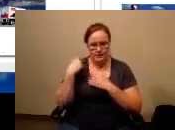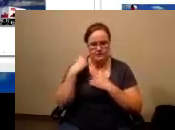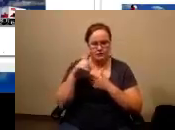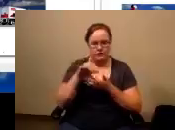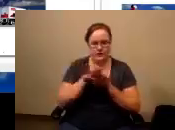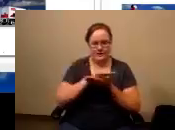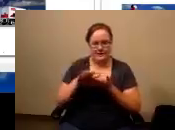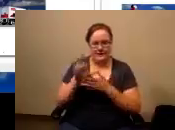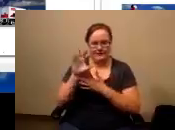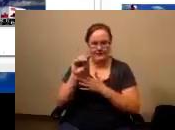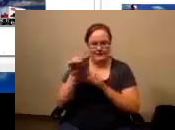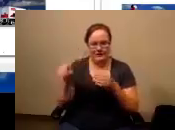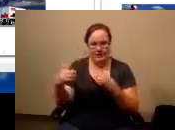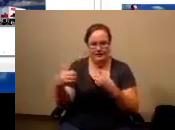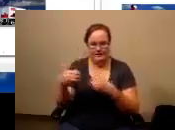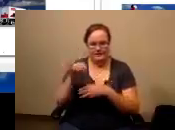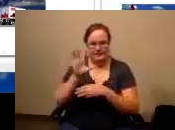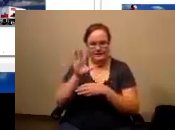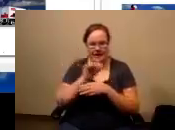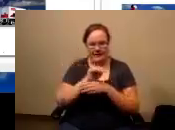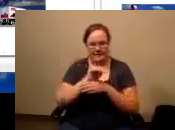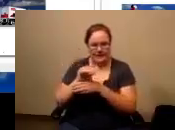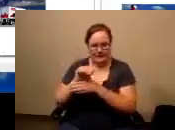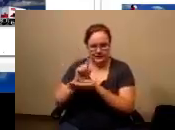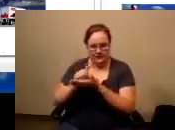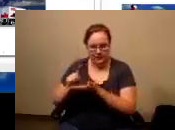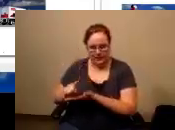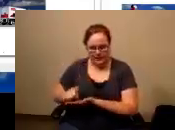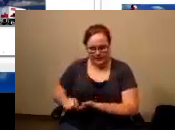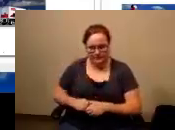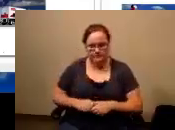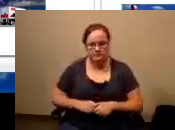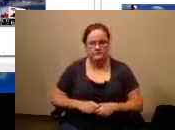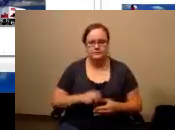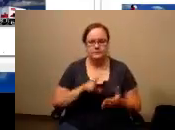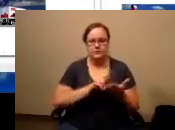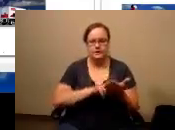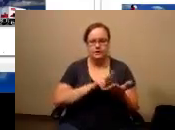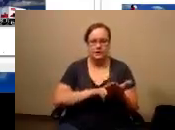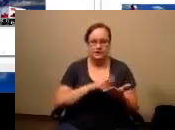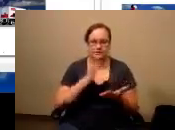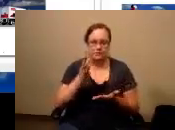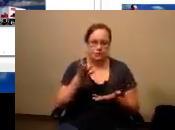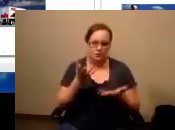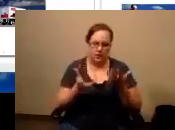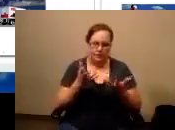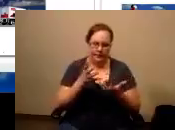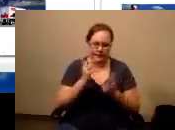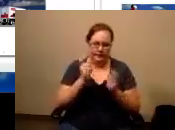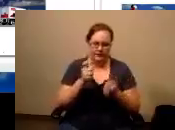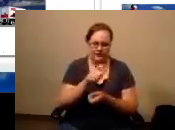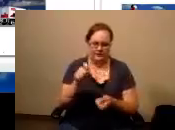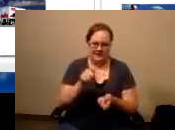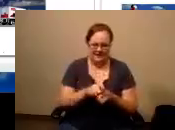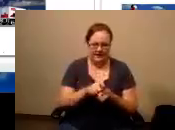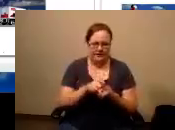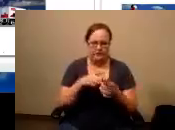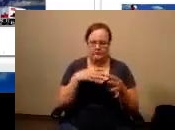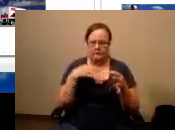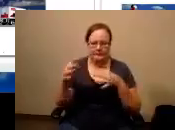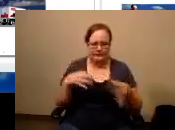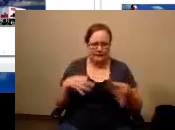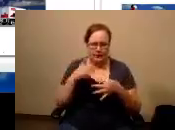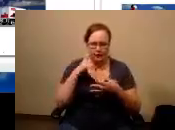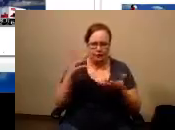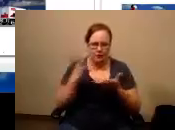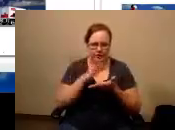50 offices 5 nights a week. Now, the contract would probably spell out the specifics of what that entails in terms of the